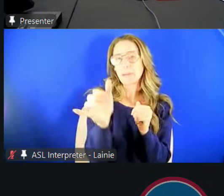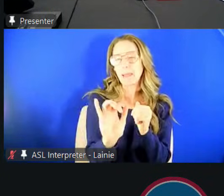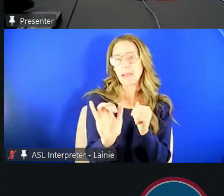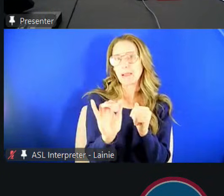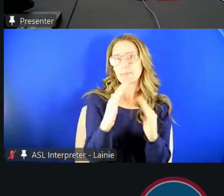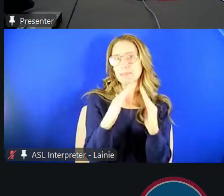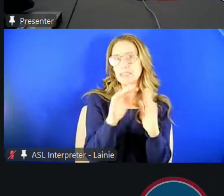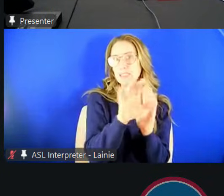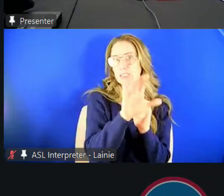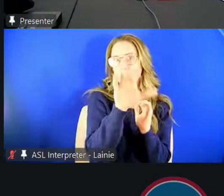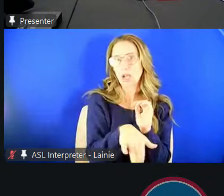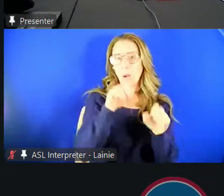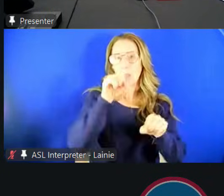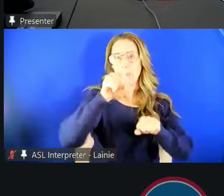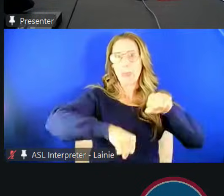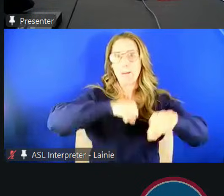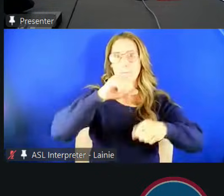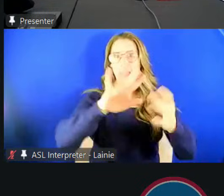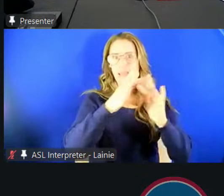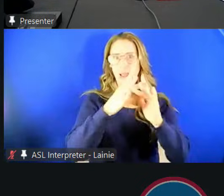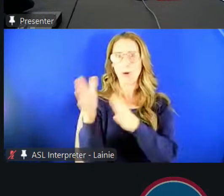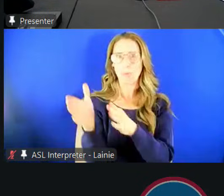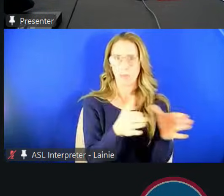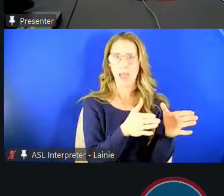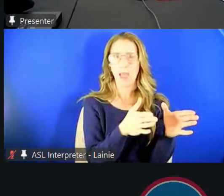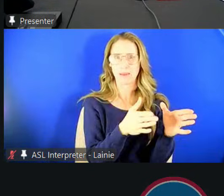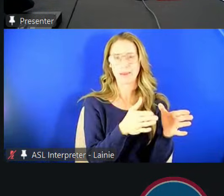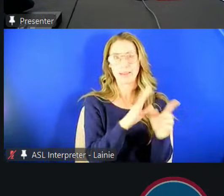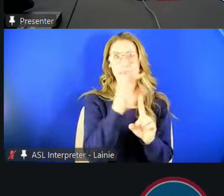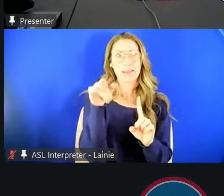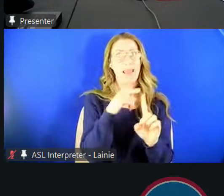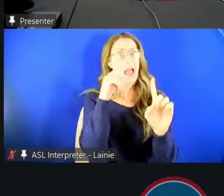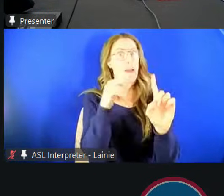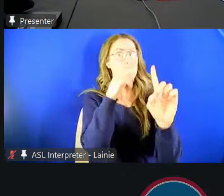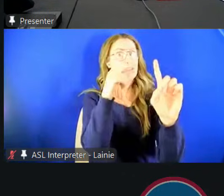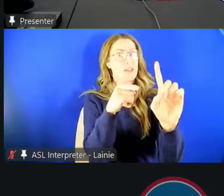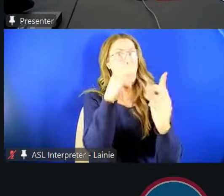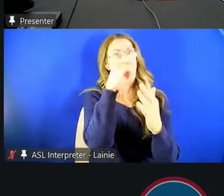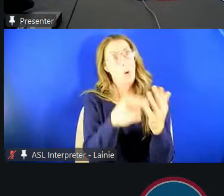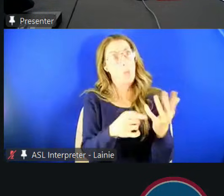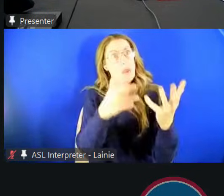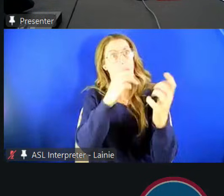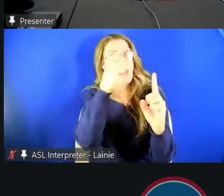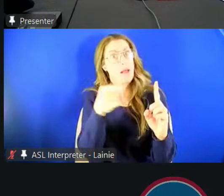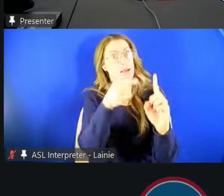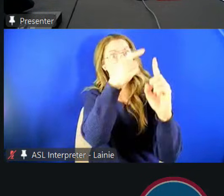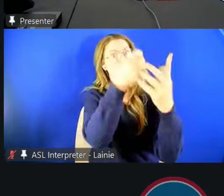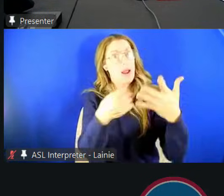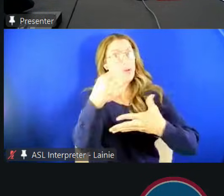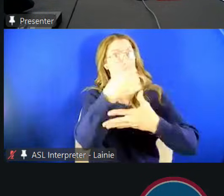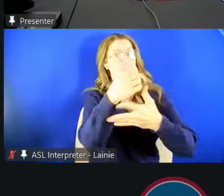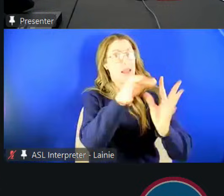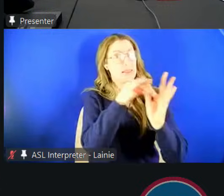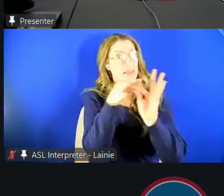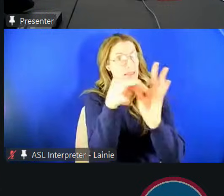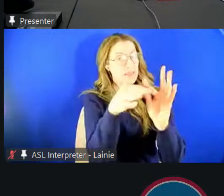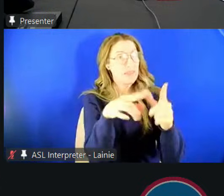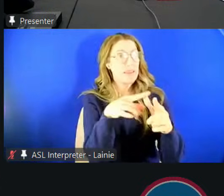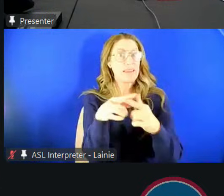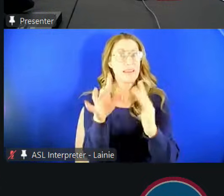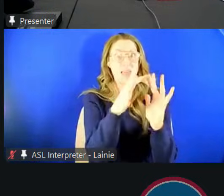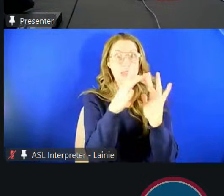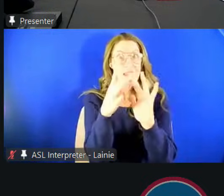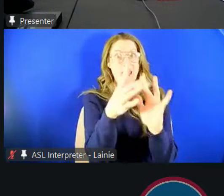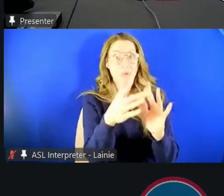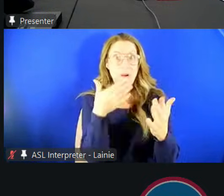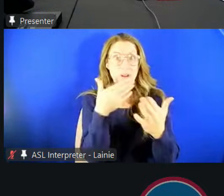of Chicago's bike network plan. It's aspirational. It's like, here's where we want to prioritize the connectivity. Here's where the network makes sense to